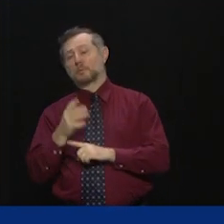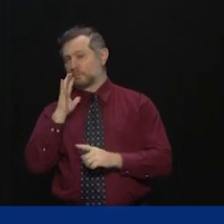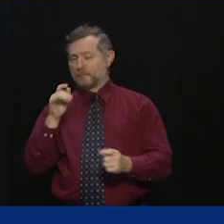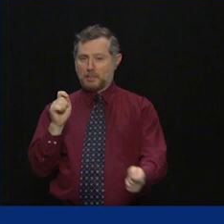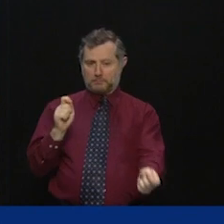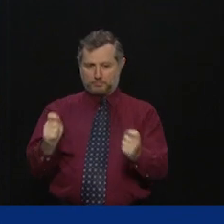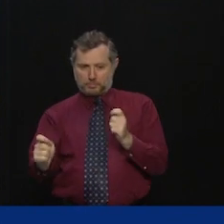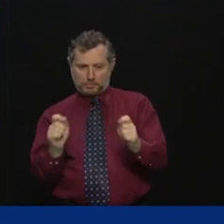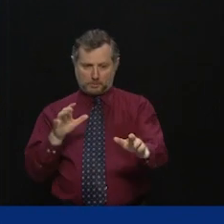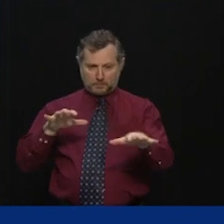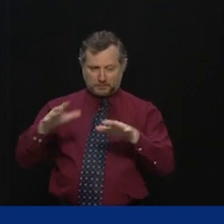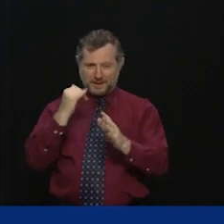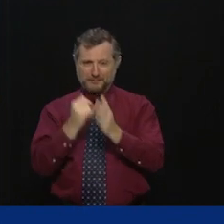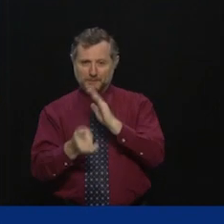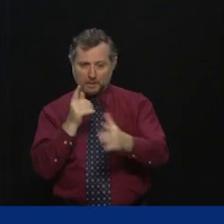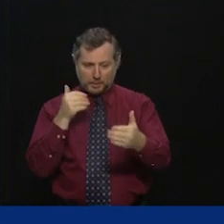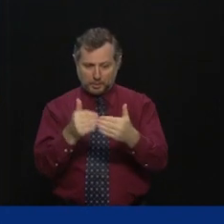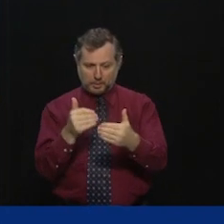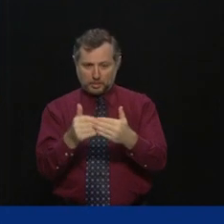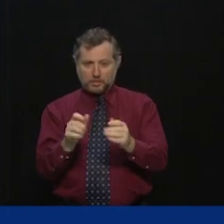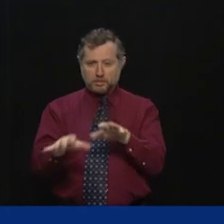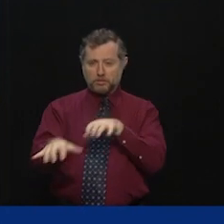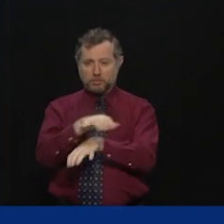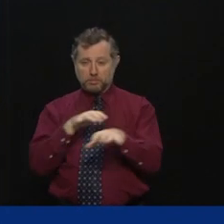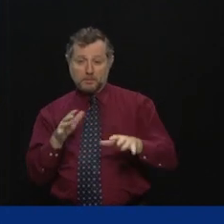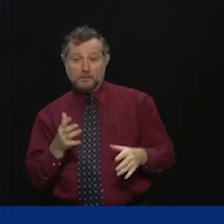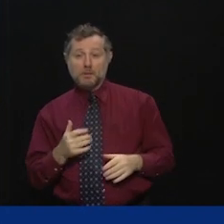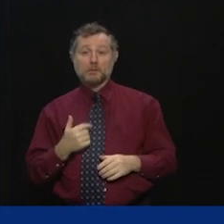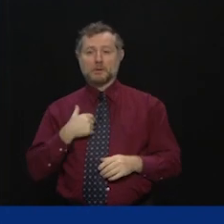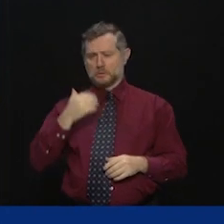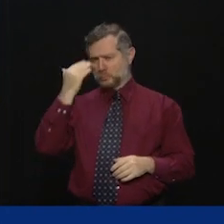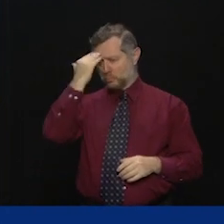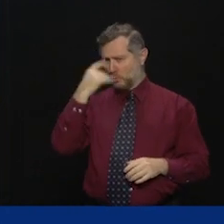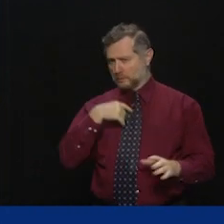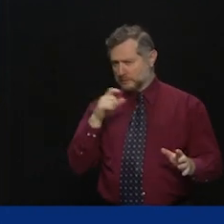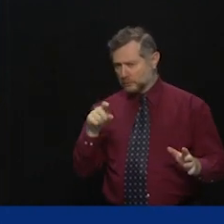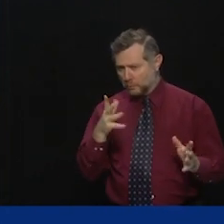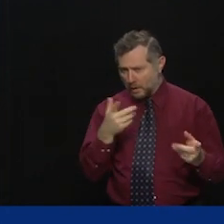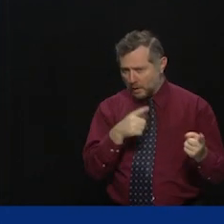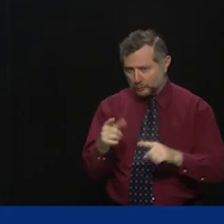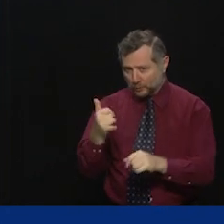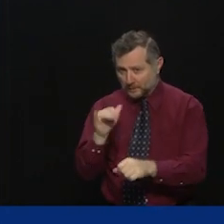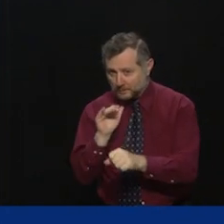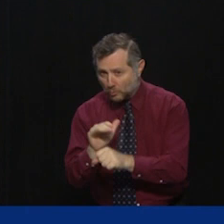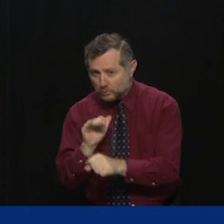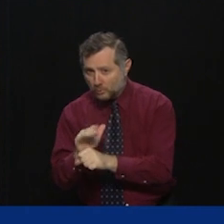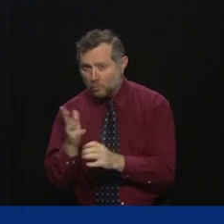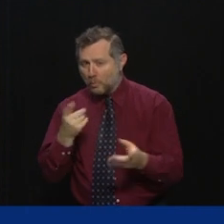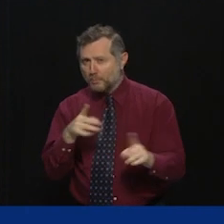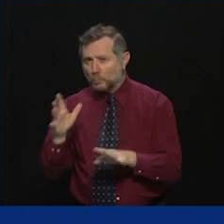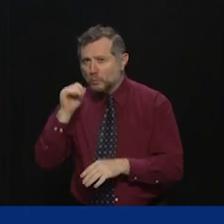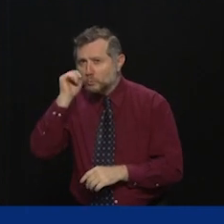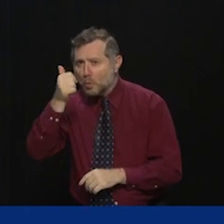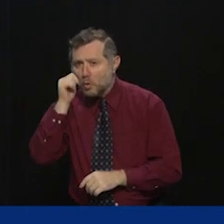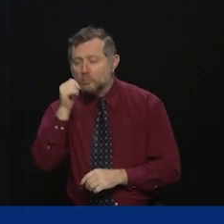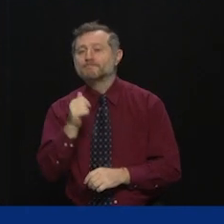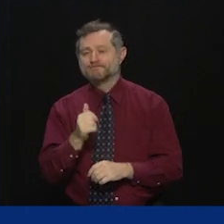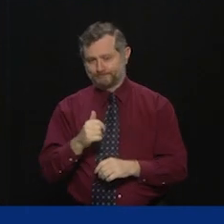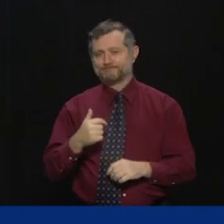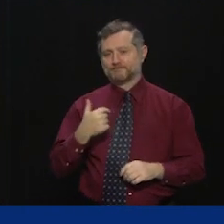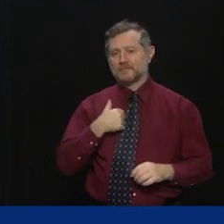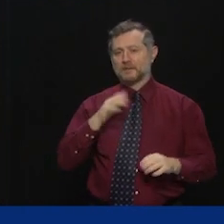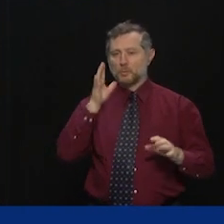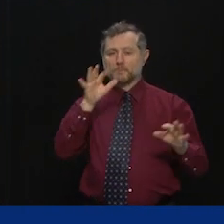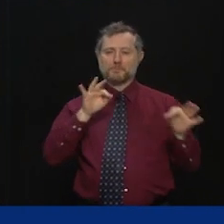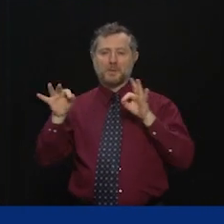not going to be able to give you the answers I'd like to give you until we know exactly what happens tonight, what happens tomorrow. Some people, some